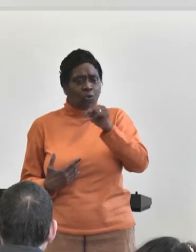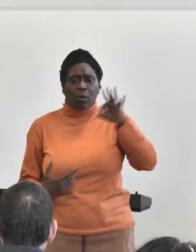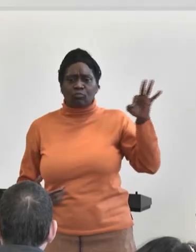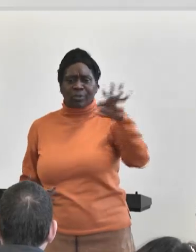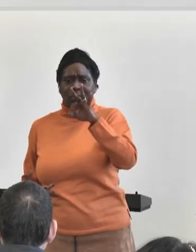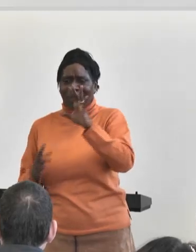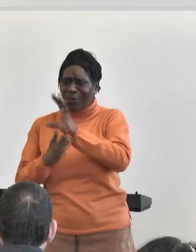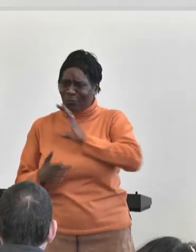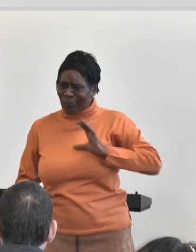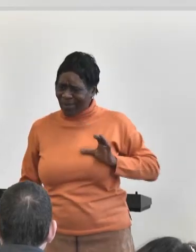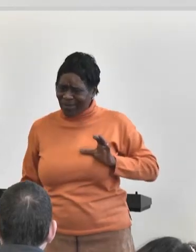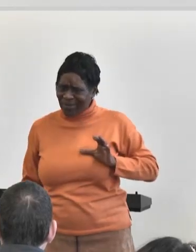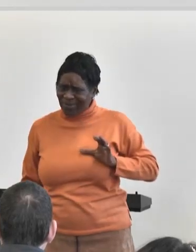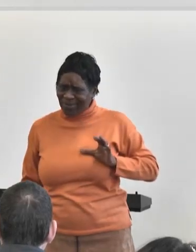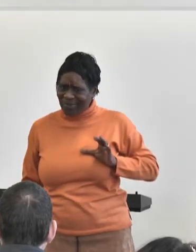about Jesus.